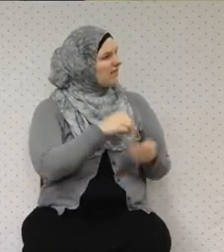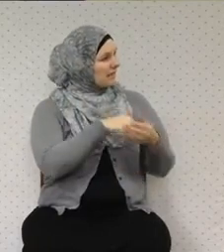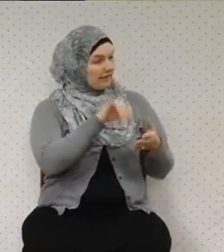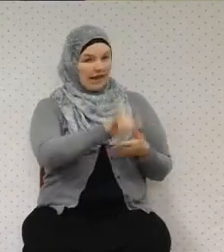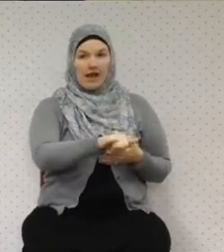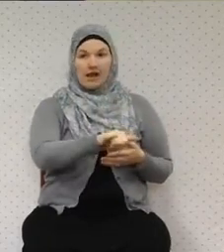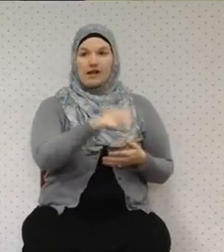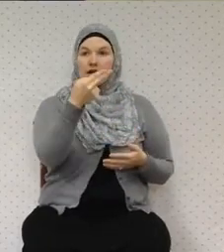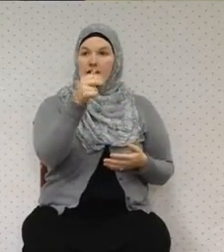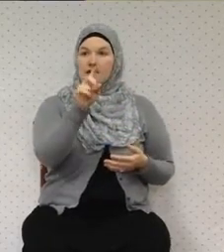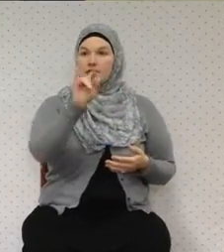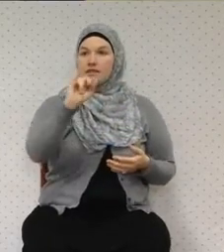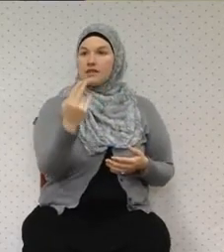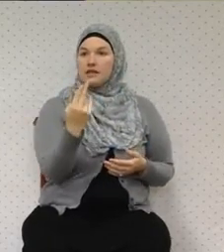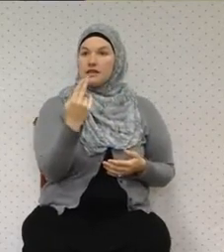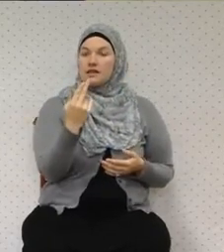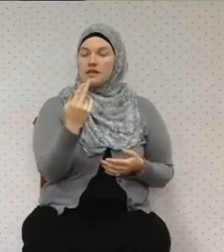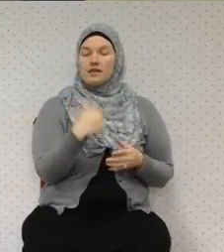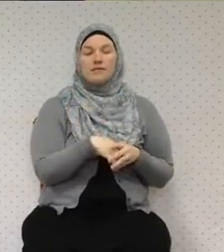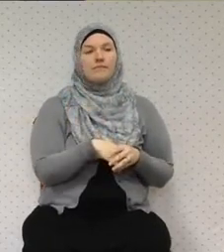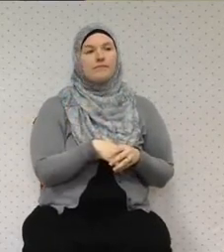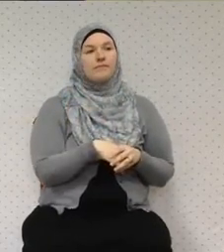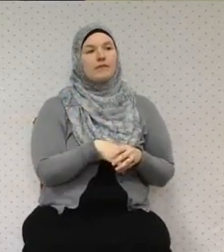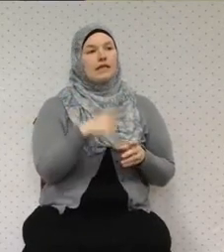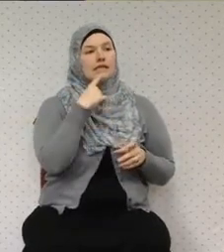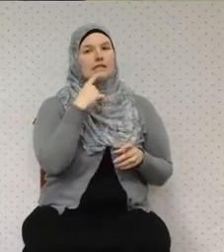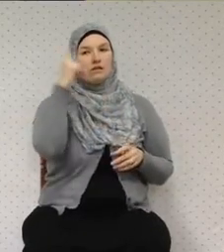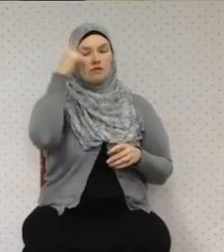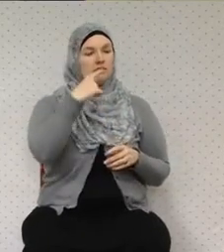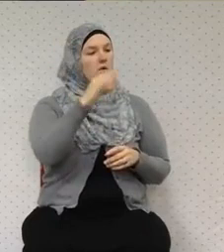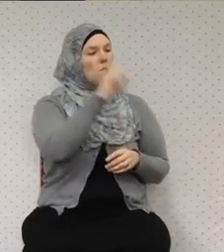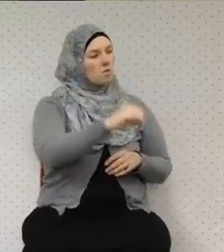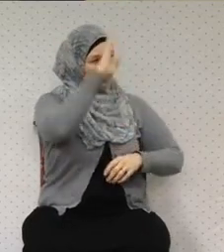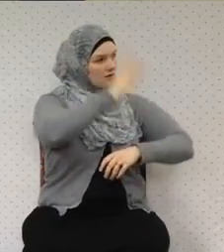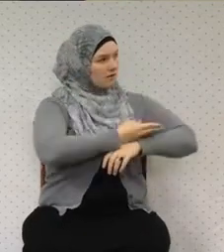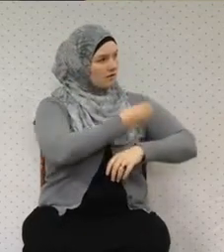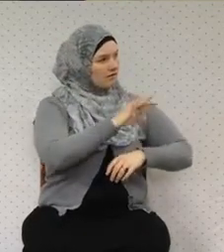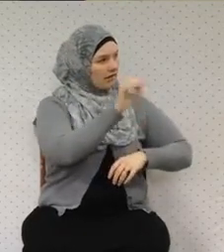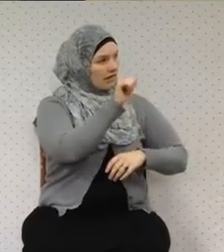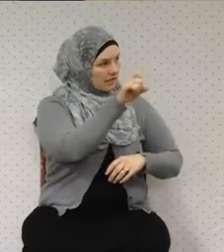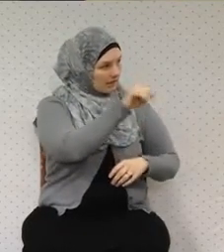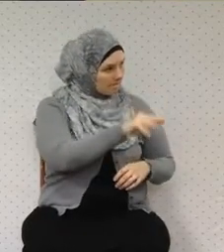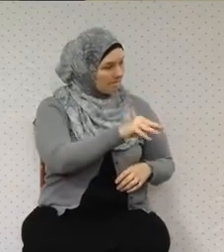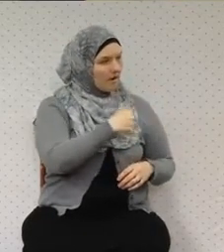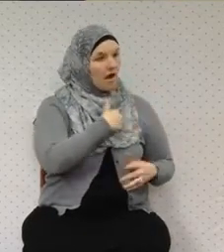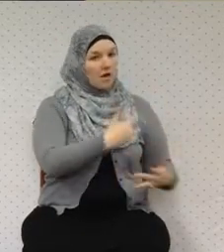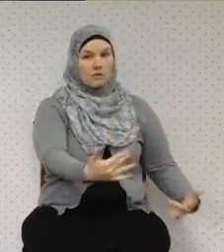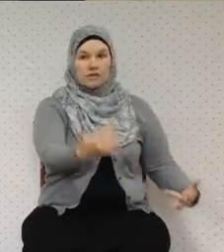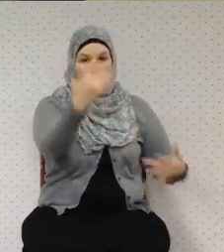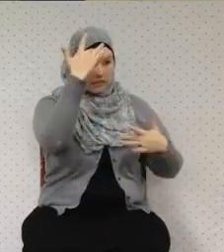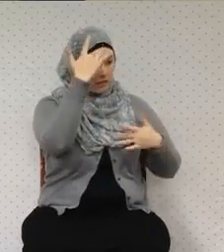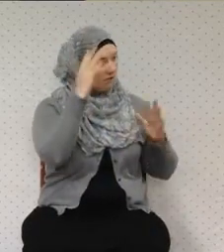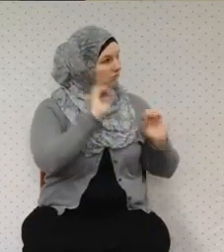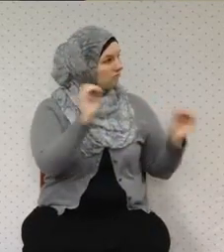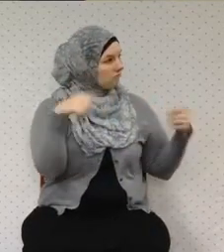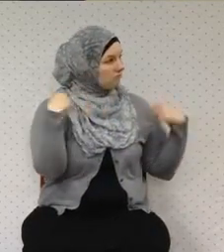In the Hadith, Allah subhanahu wa ta'ala is saying, O son of Adam, I was sick and you have not come